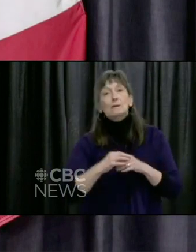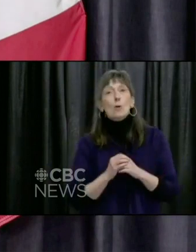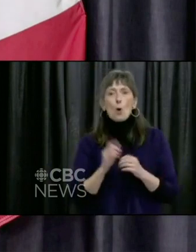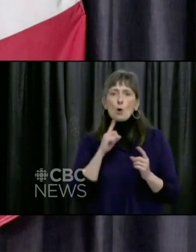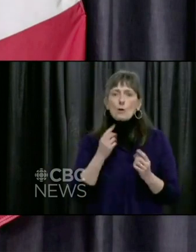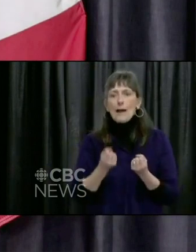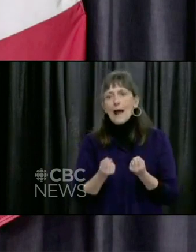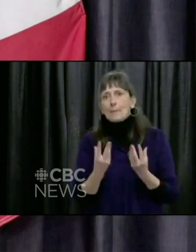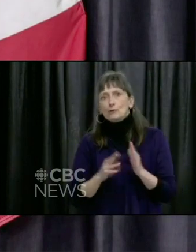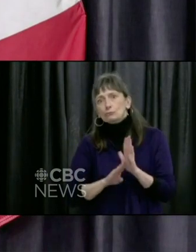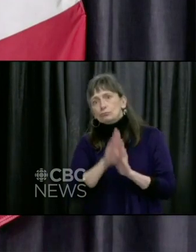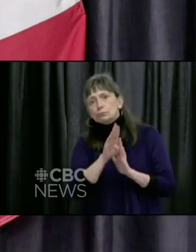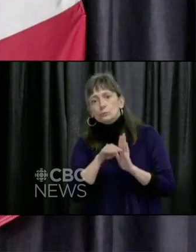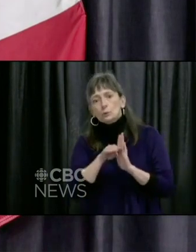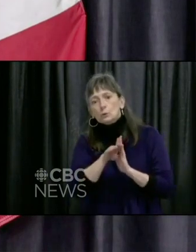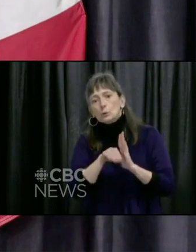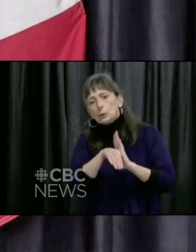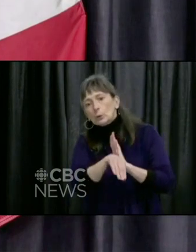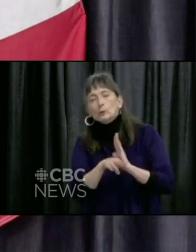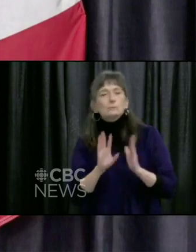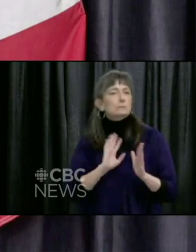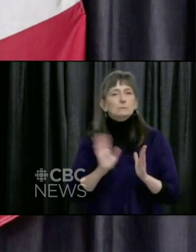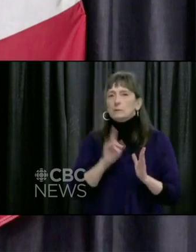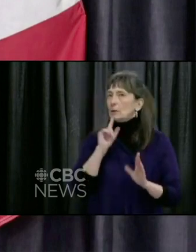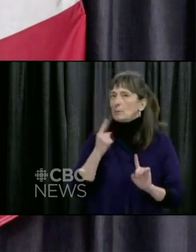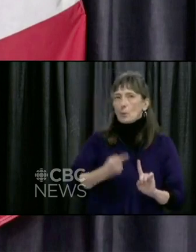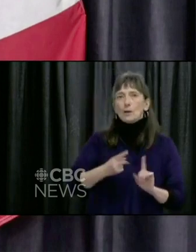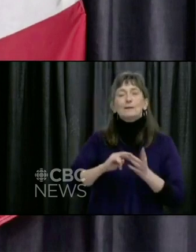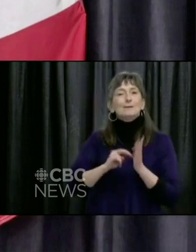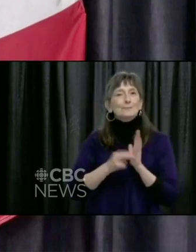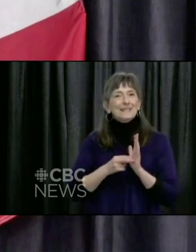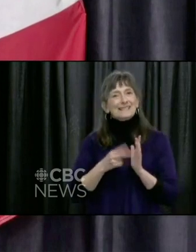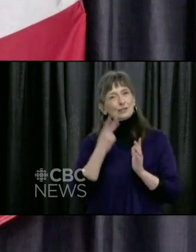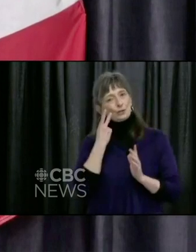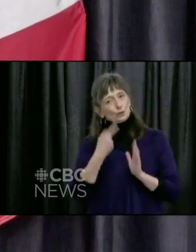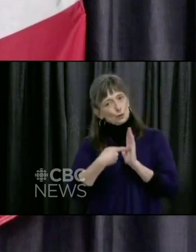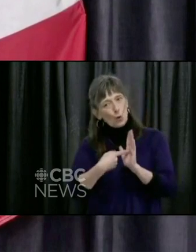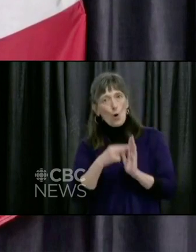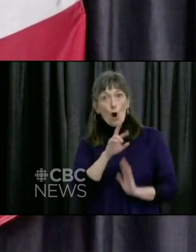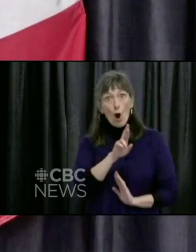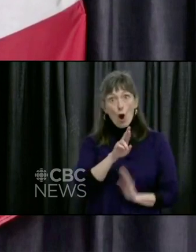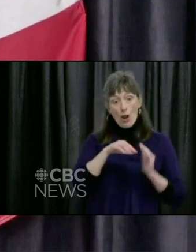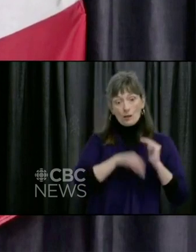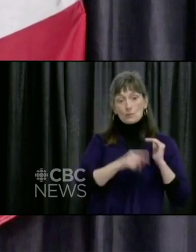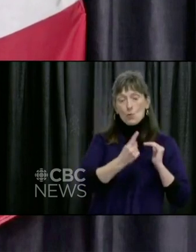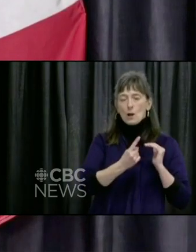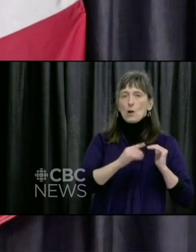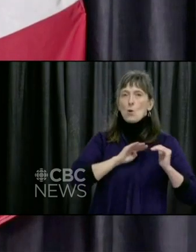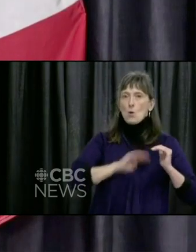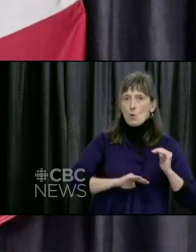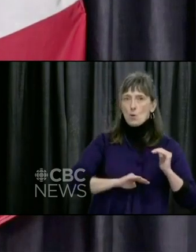peak. This was just showing that we need to keep good control at the present time, or